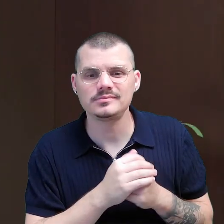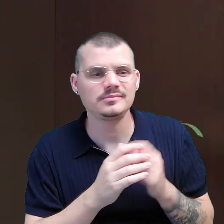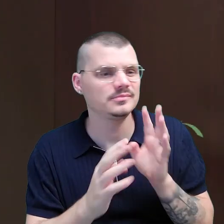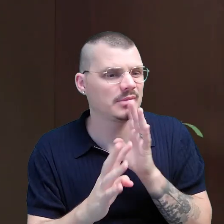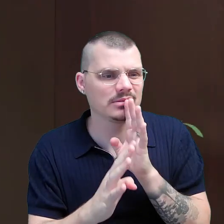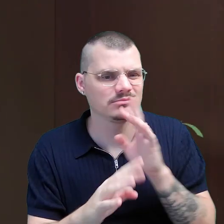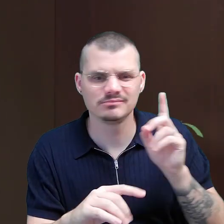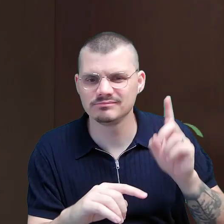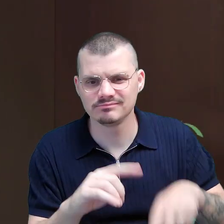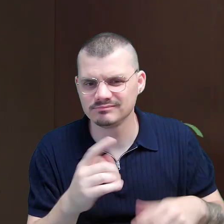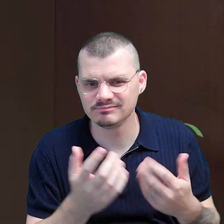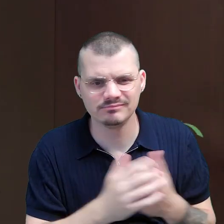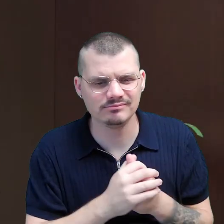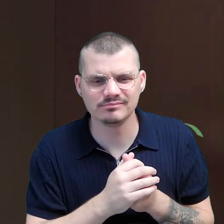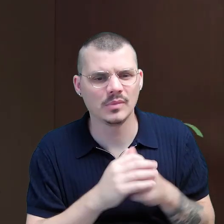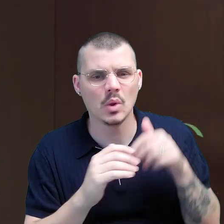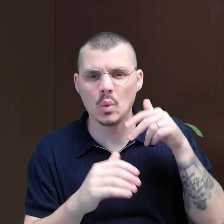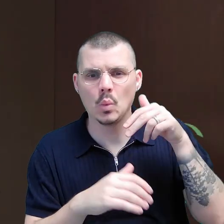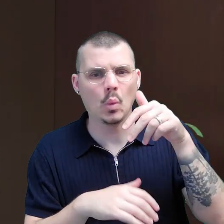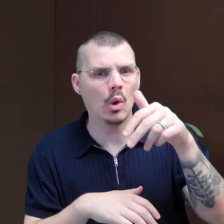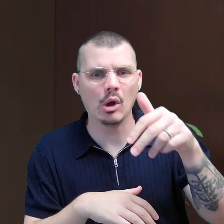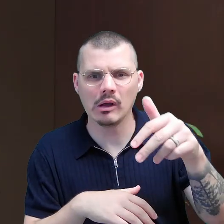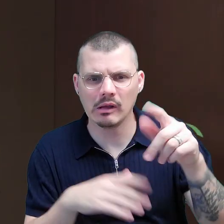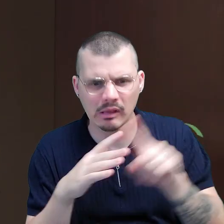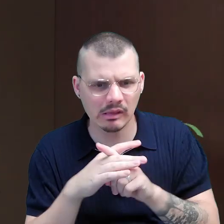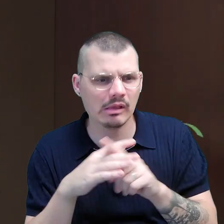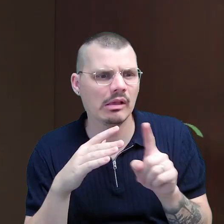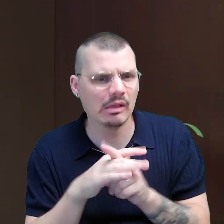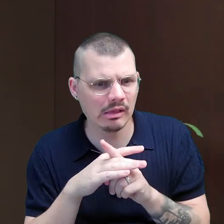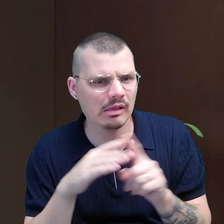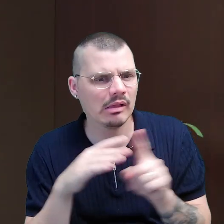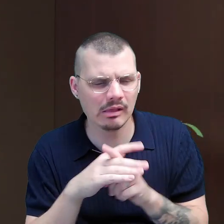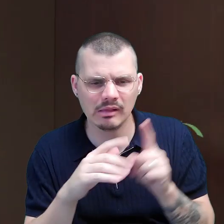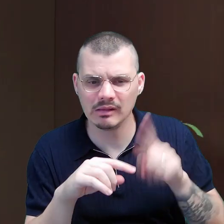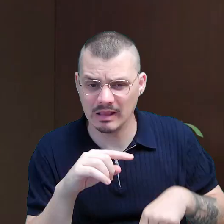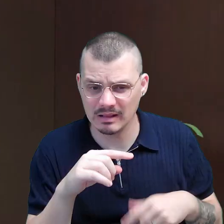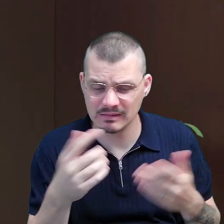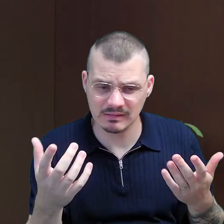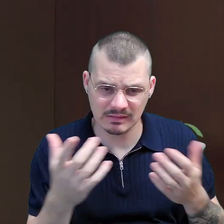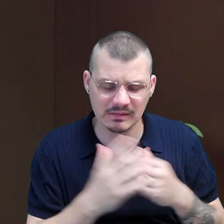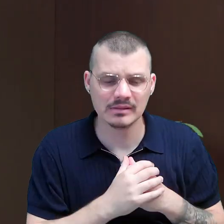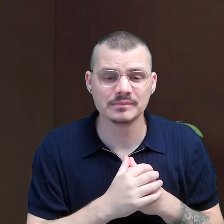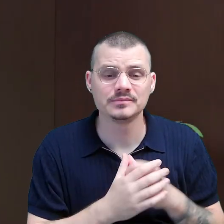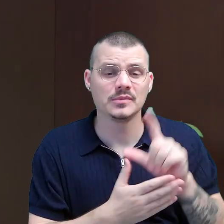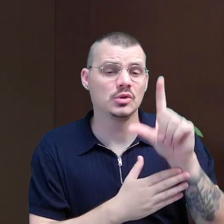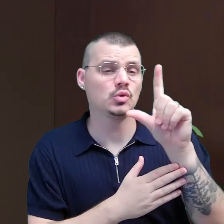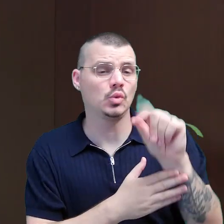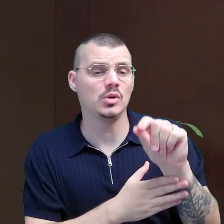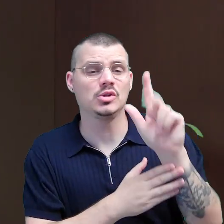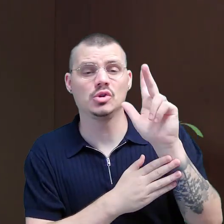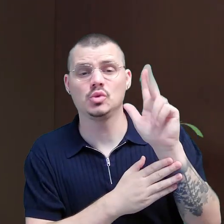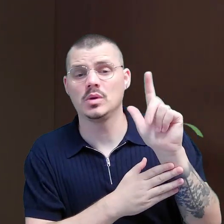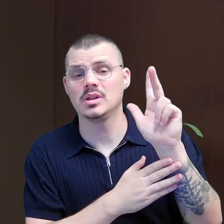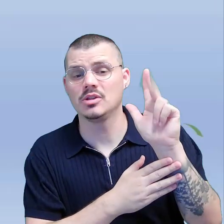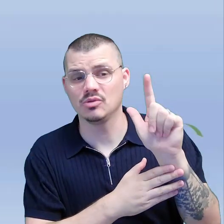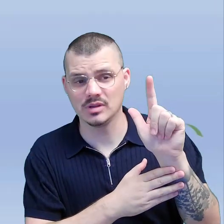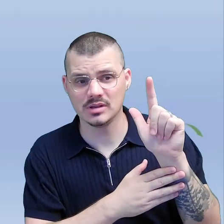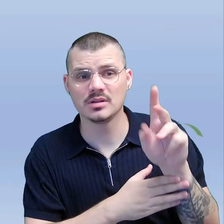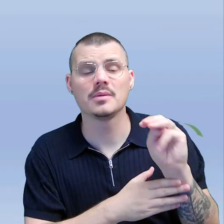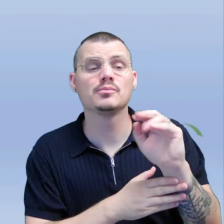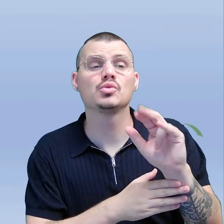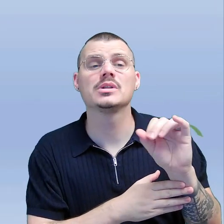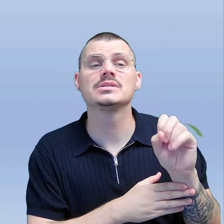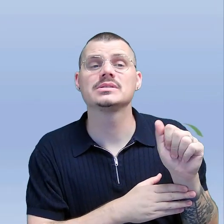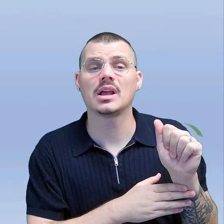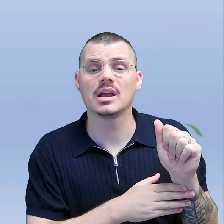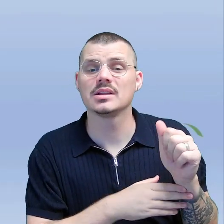incoherent, barely able to walk from time to time. In 2023,